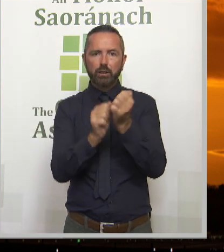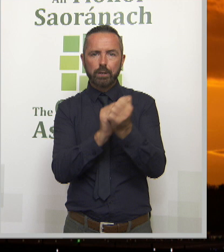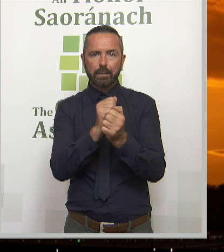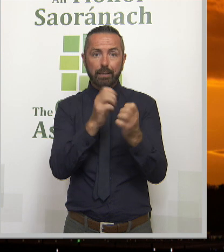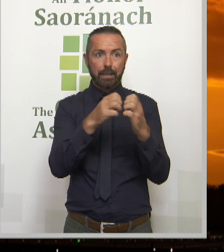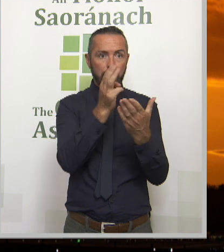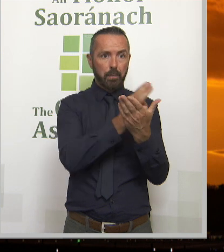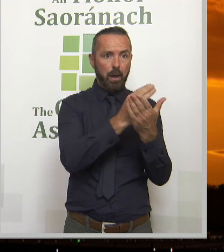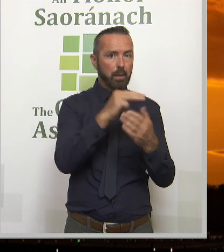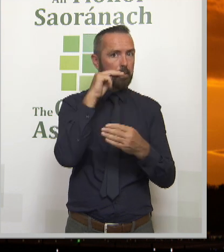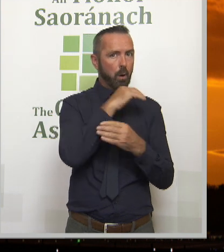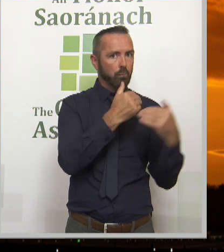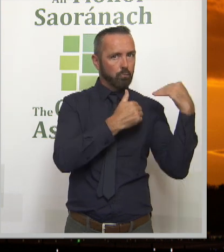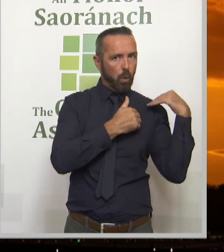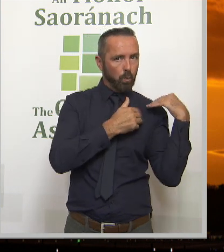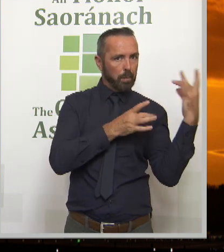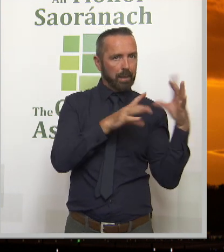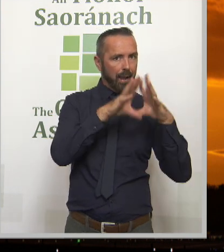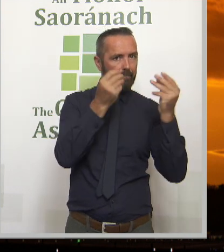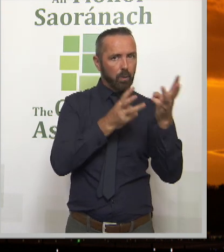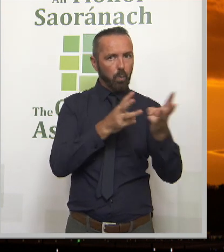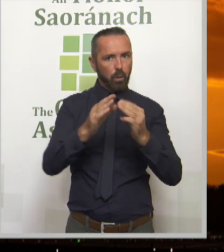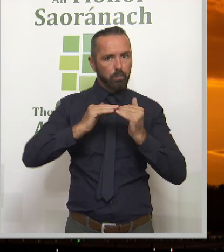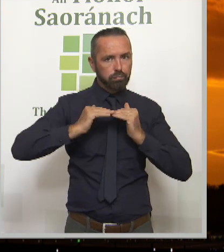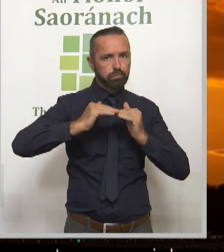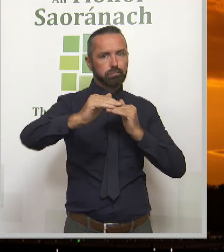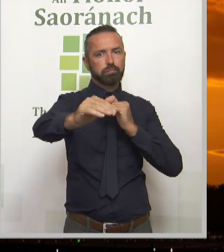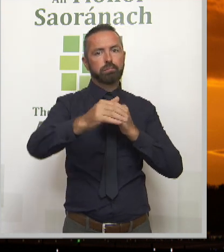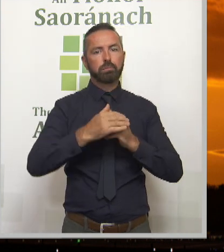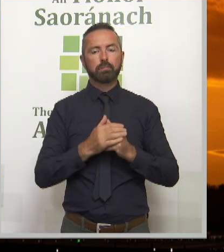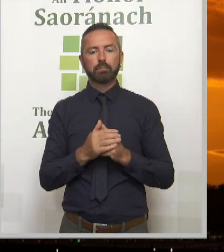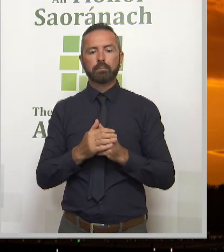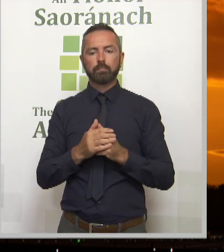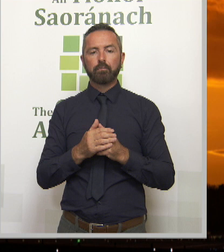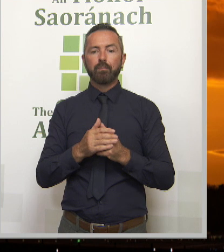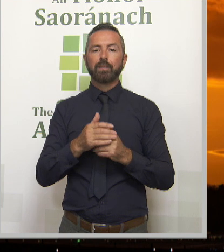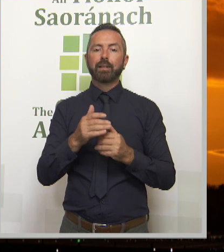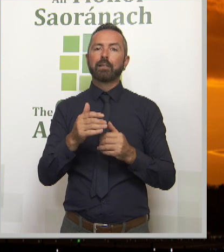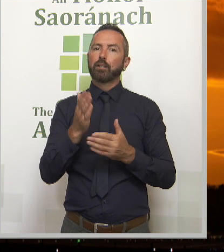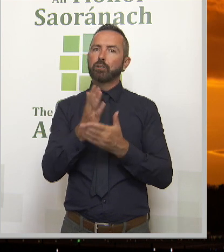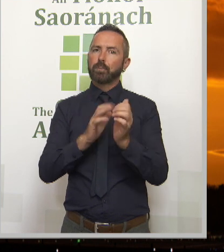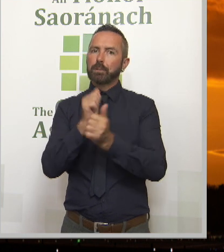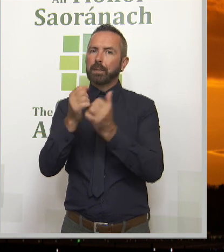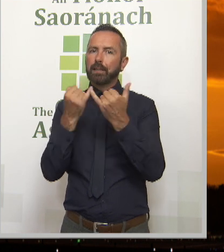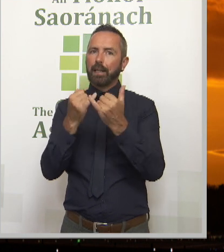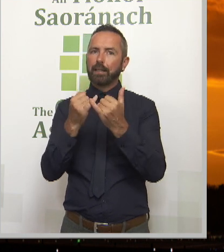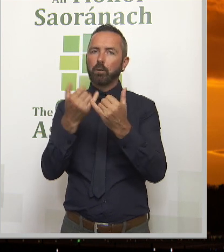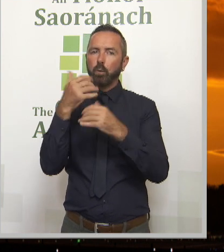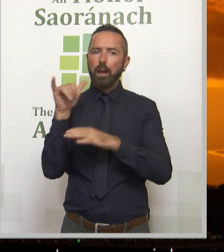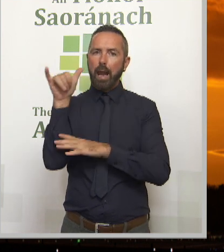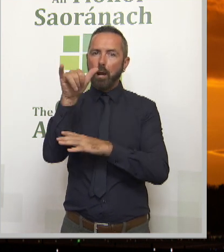making it all work. And in a famous analogy, the species have been likened to the rivets holding an airplane